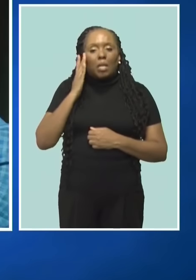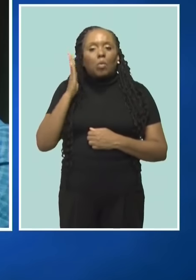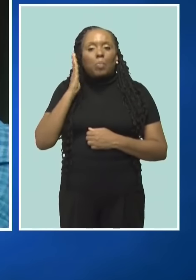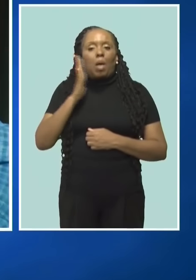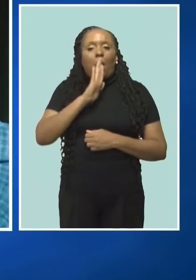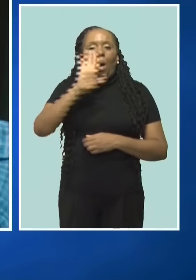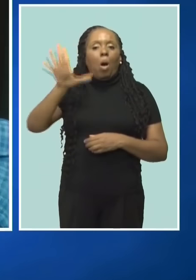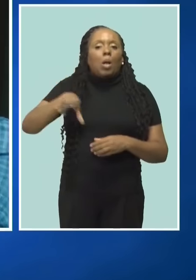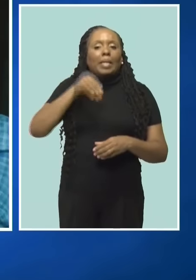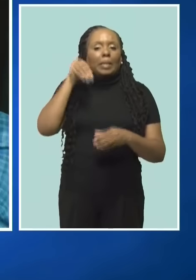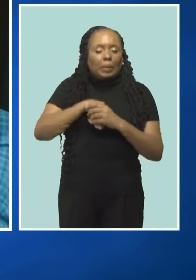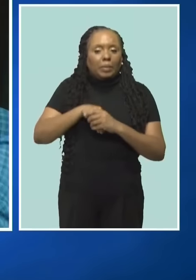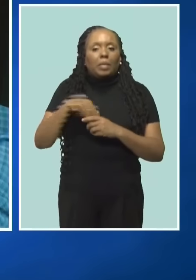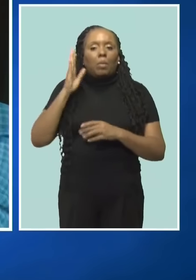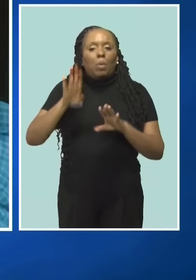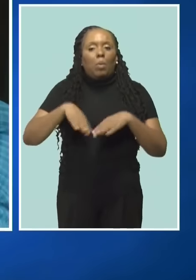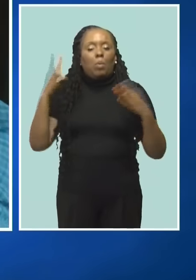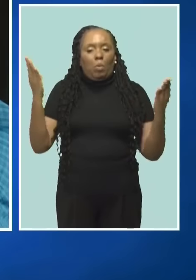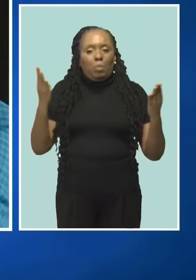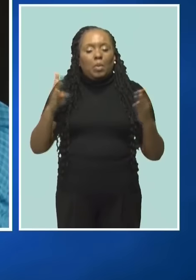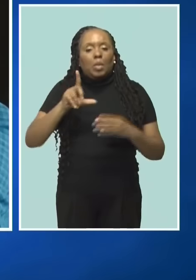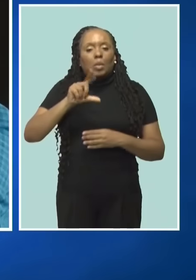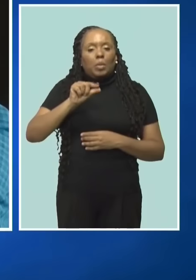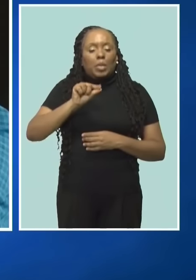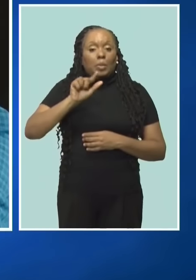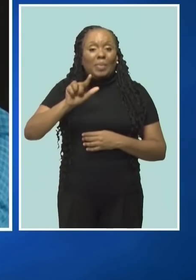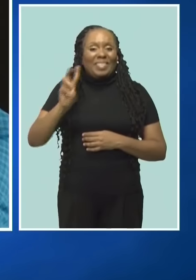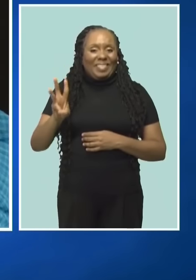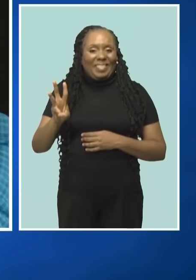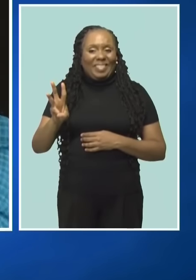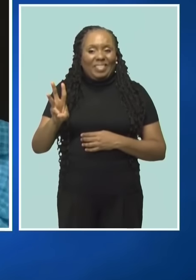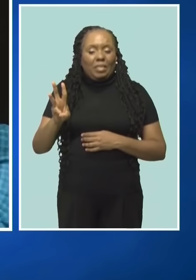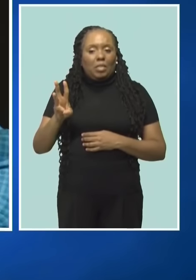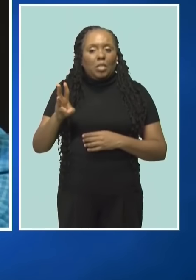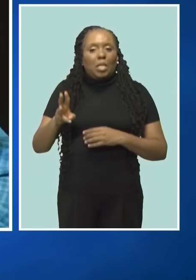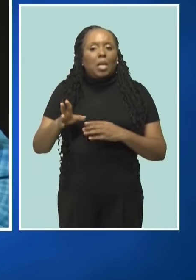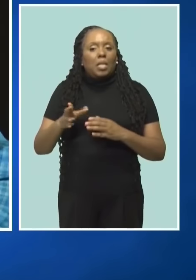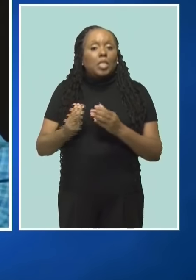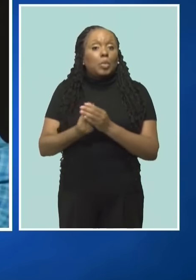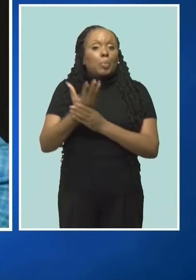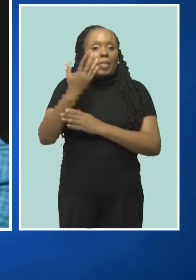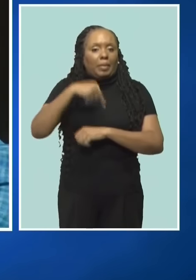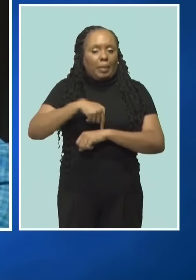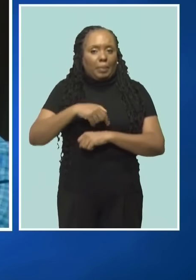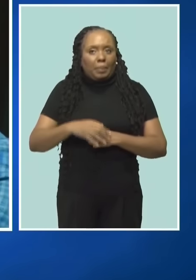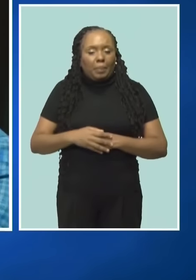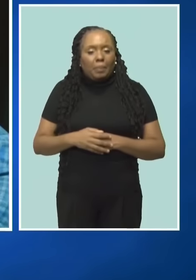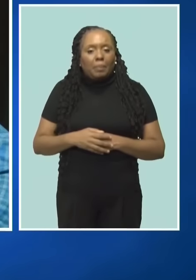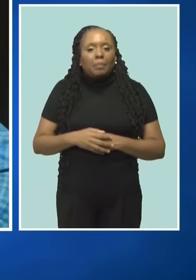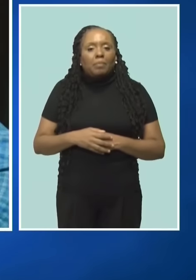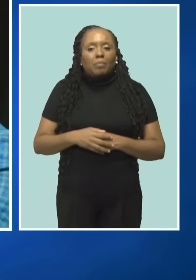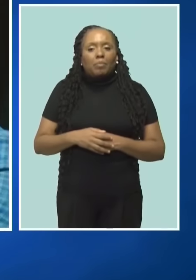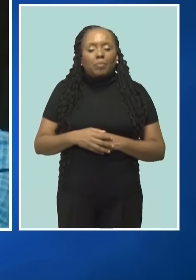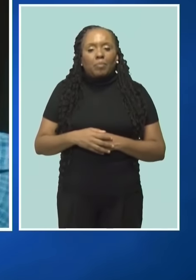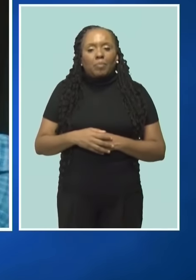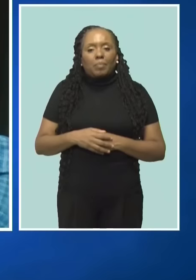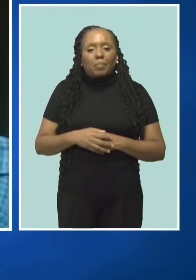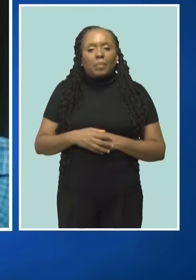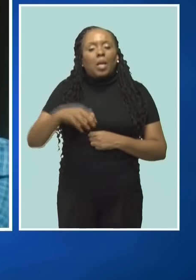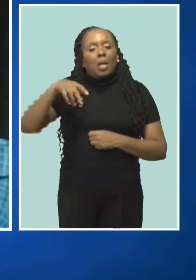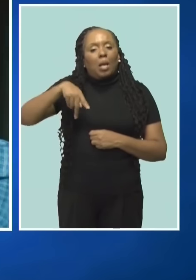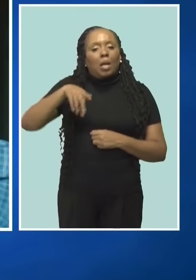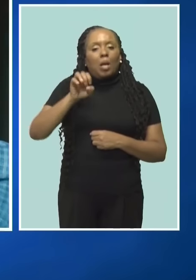open in the spring of 2026 with 220 suites. The first international destination from Pendry Hotels